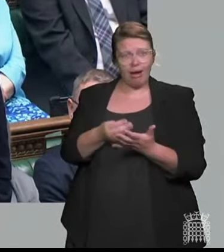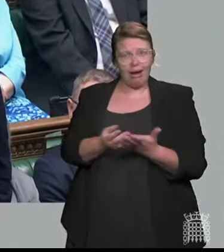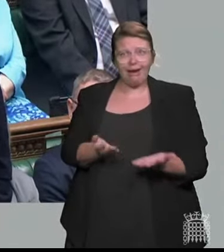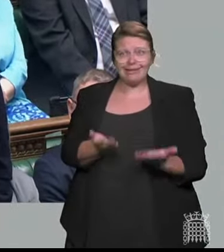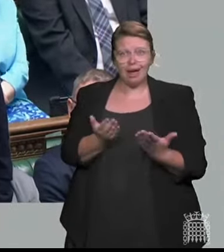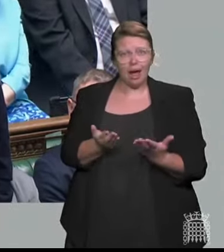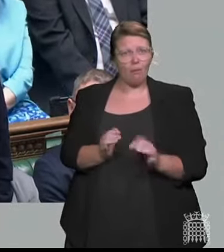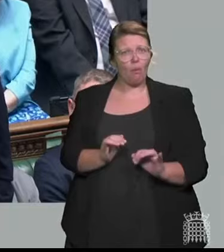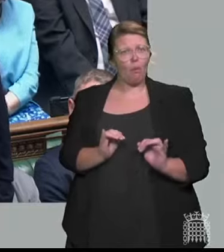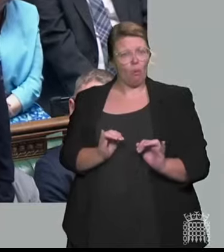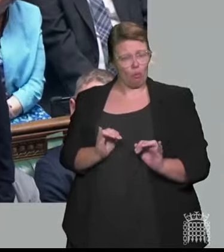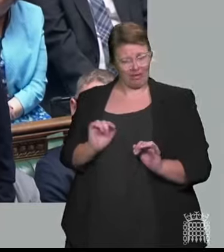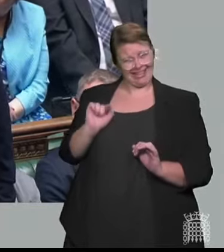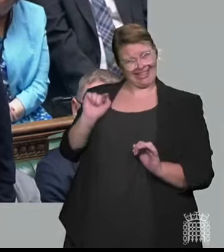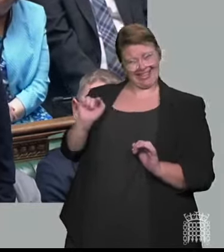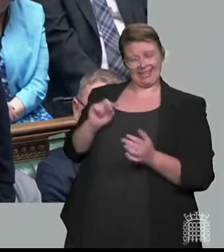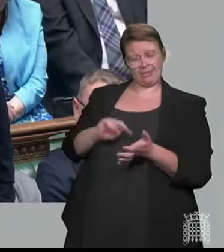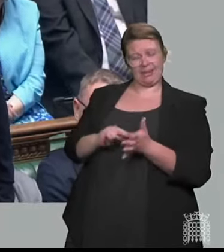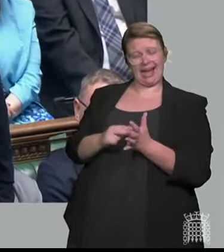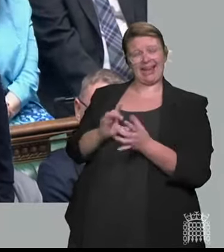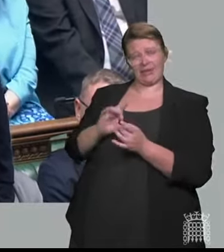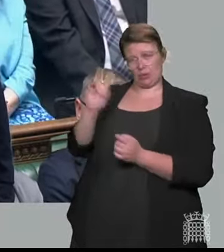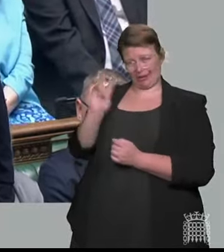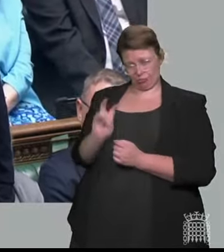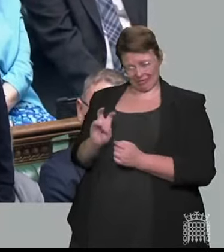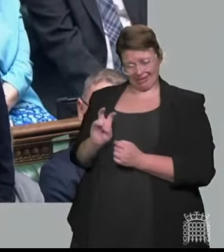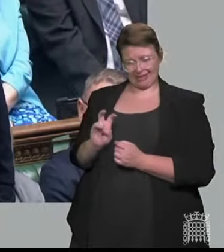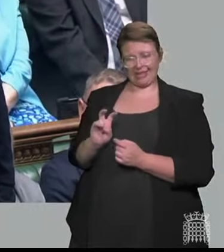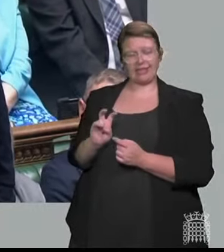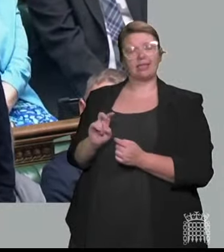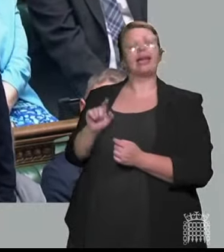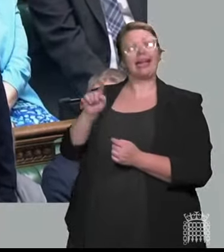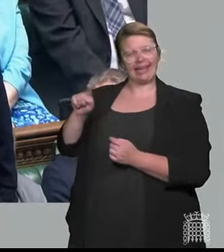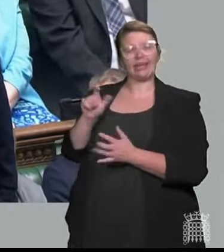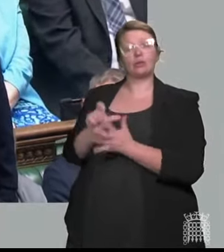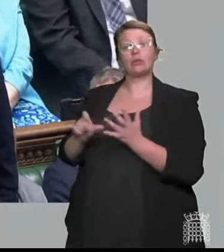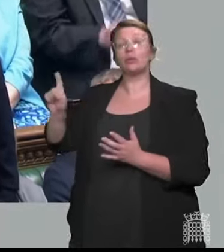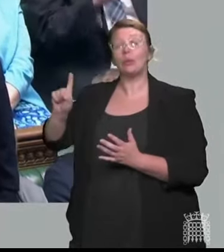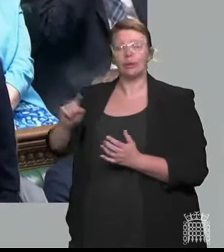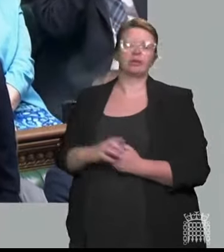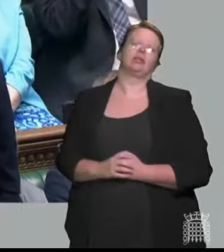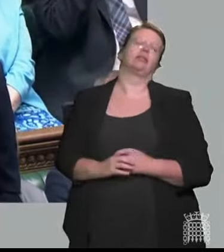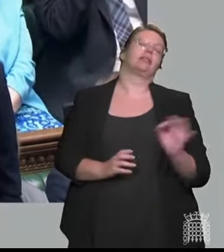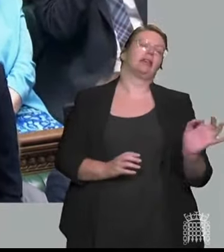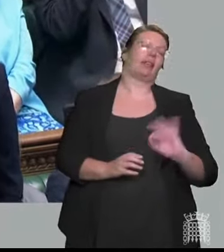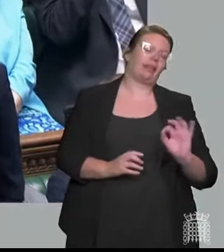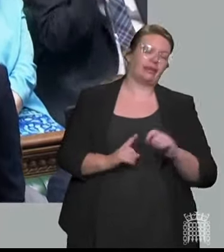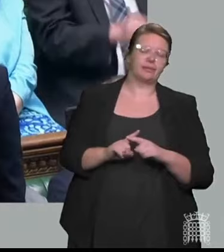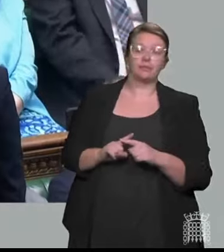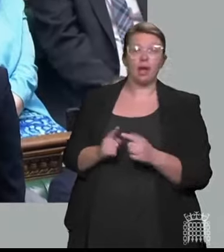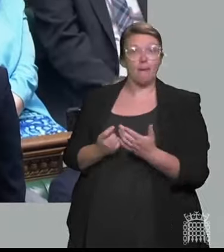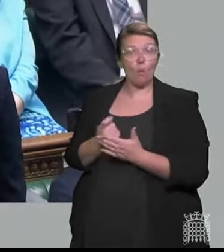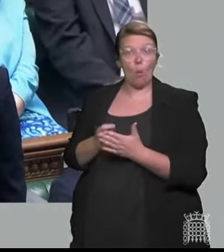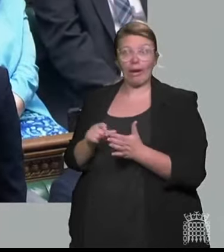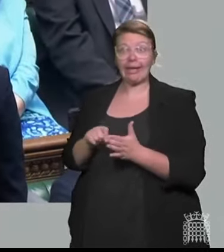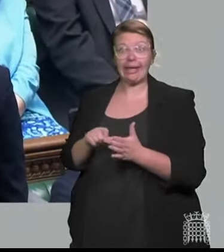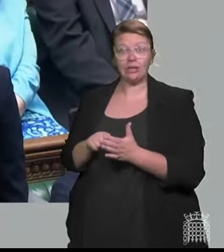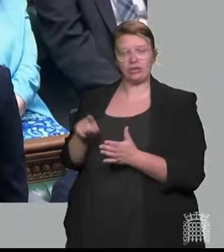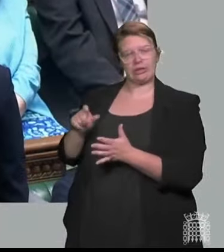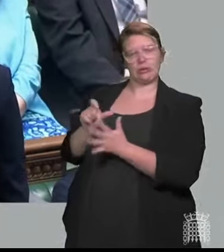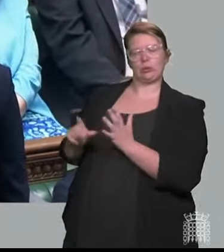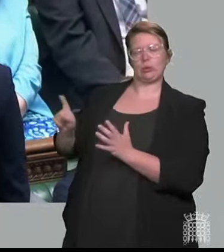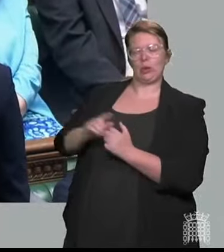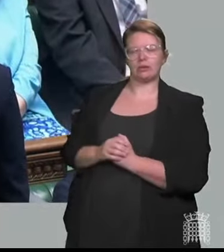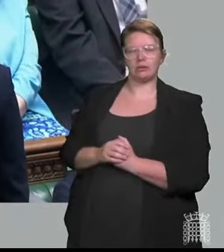of course, is to do nothing. When it comes to mortgage bills, his plan is to do nothing. And when it comes to food bills,